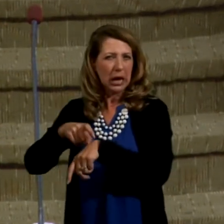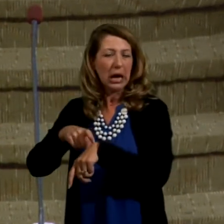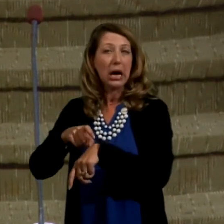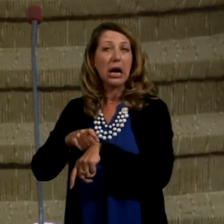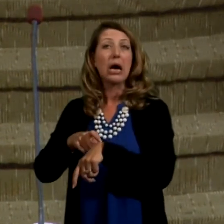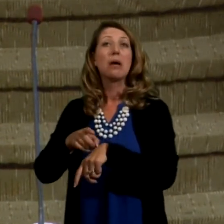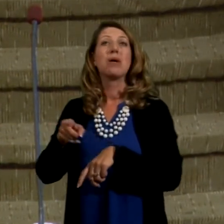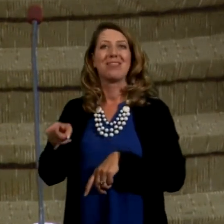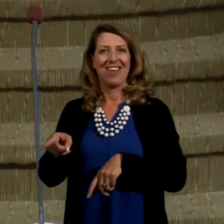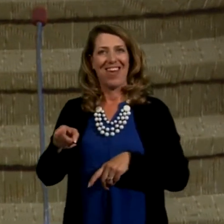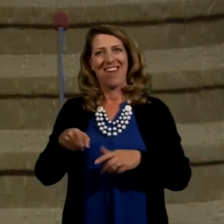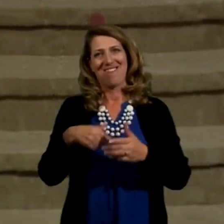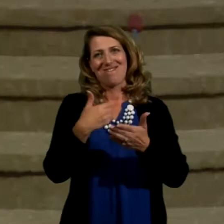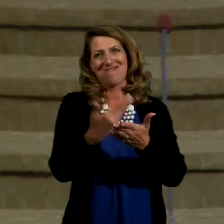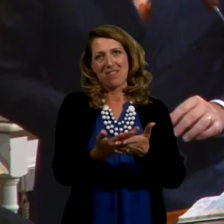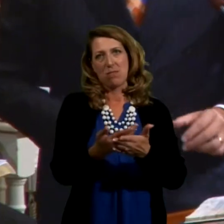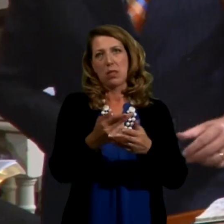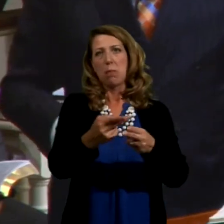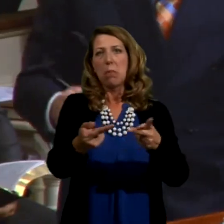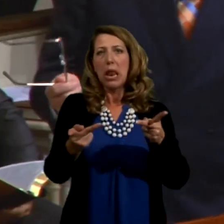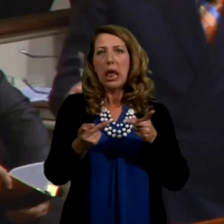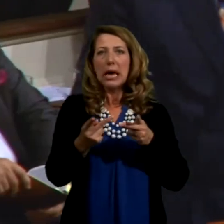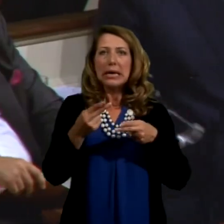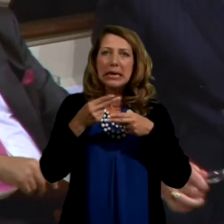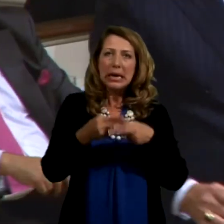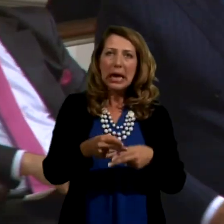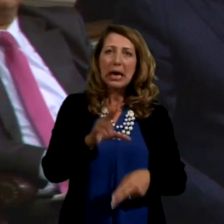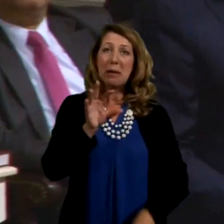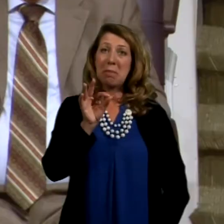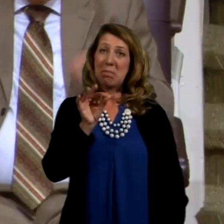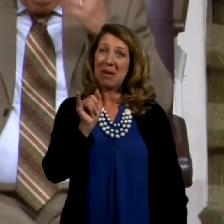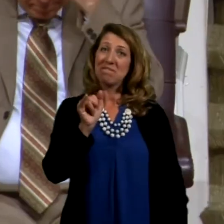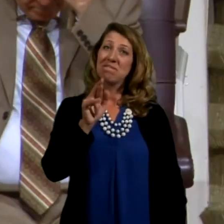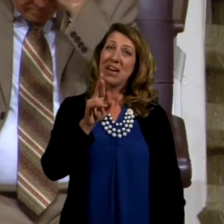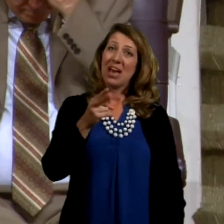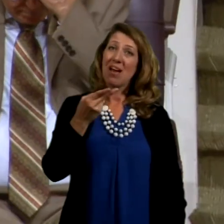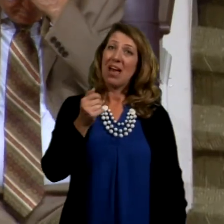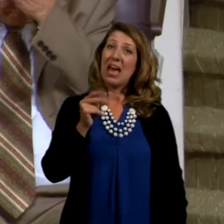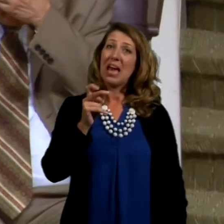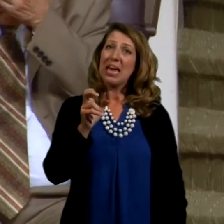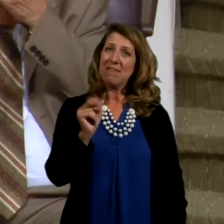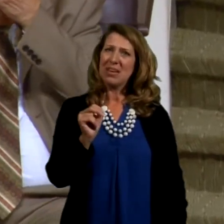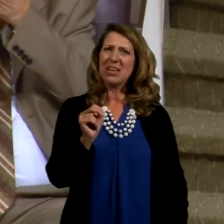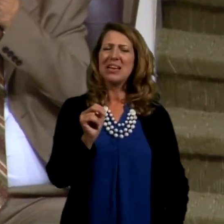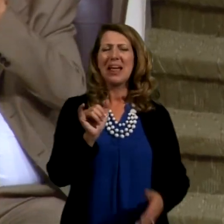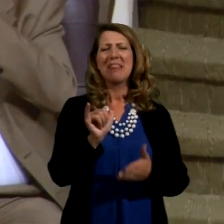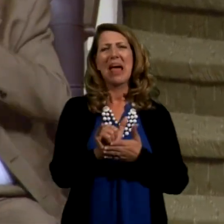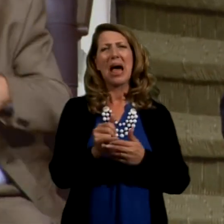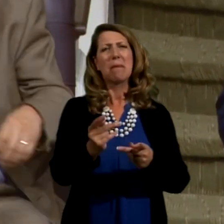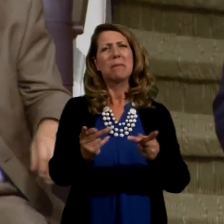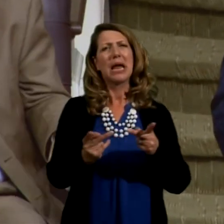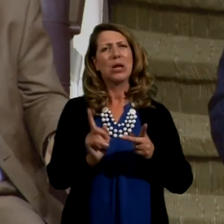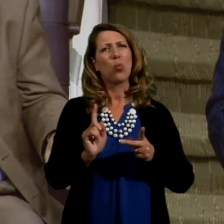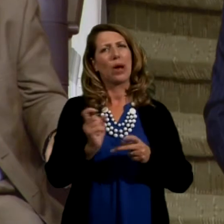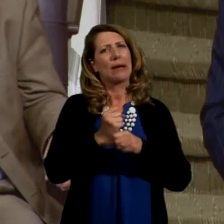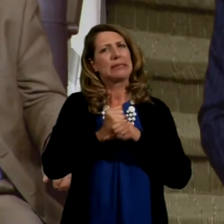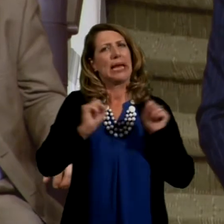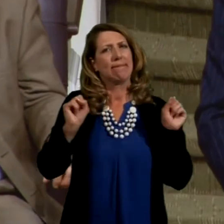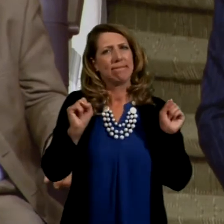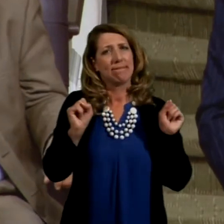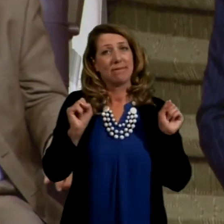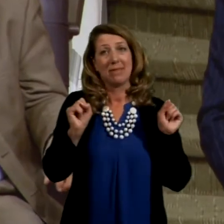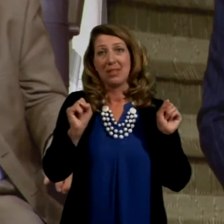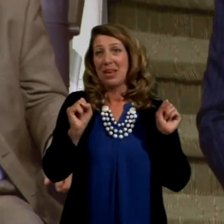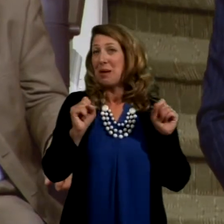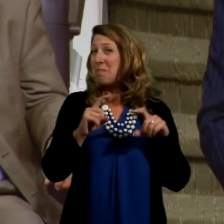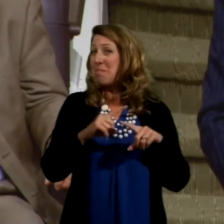at a place called the Fair Havens. It was a good name for itself. It was a place of safety to some extent. But it wasn't a good